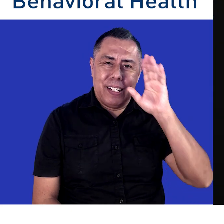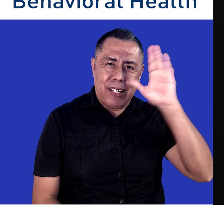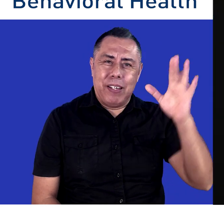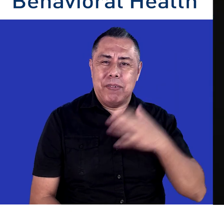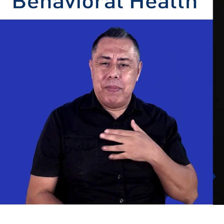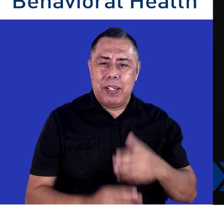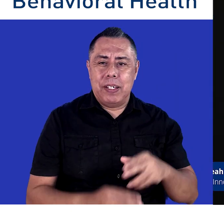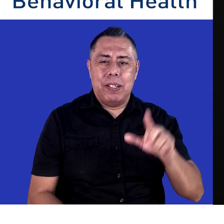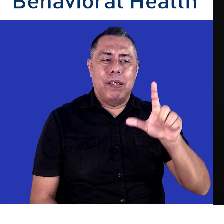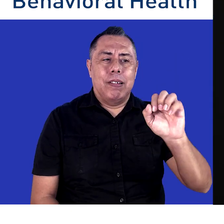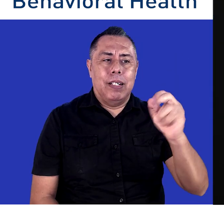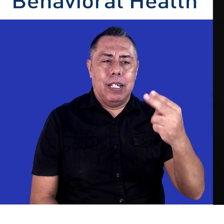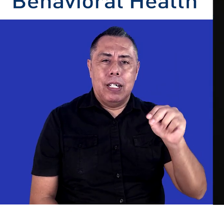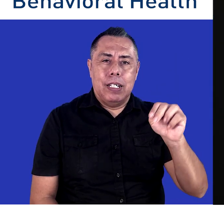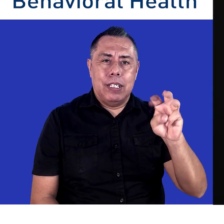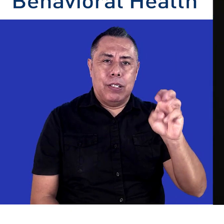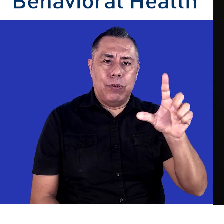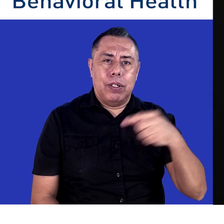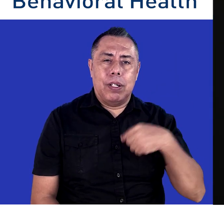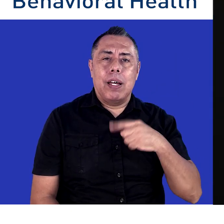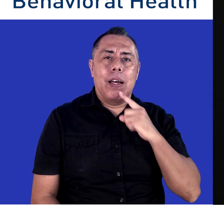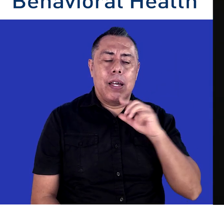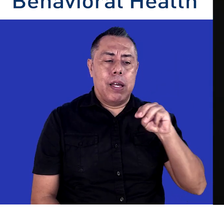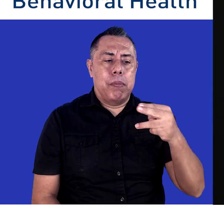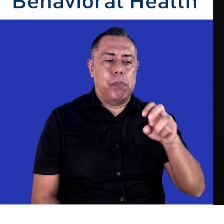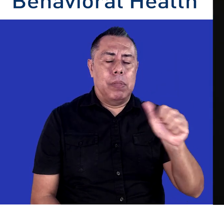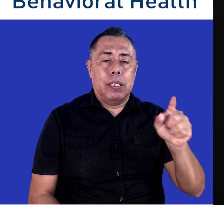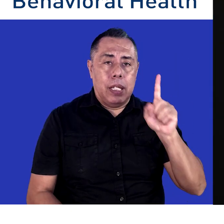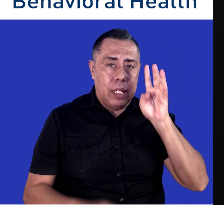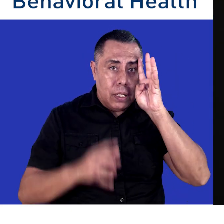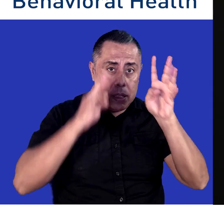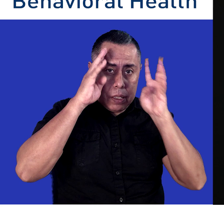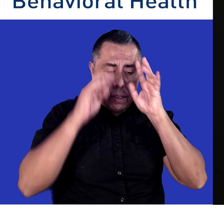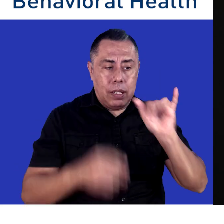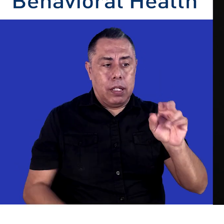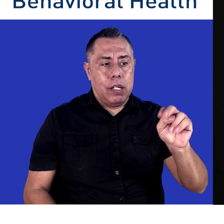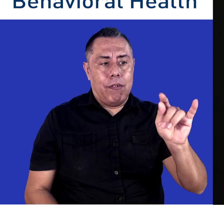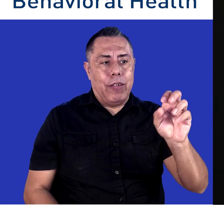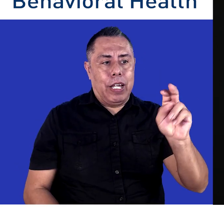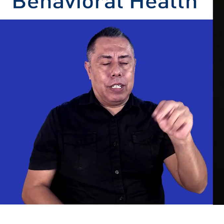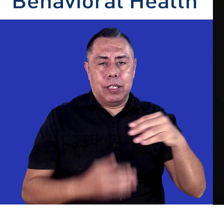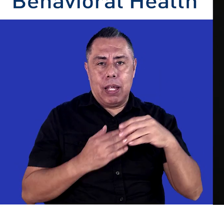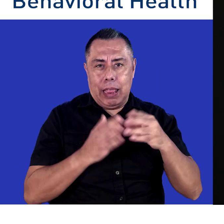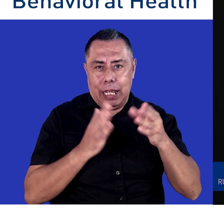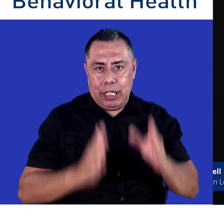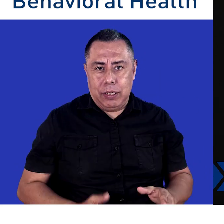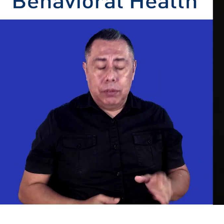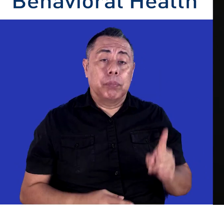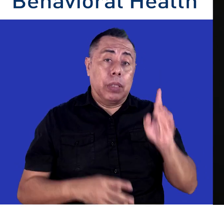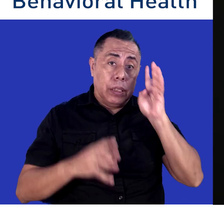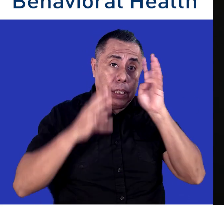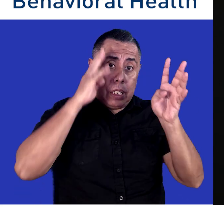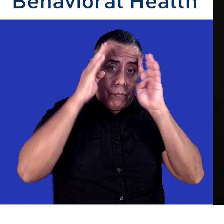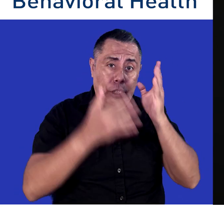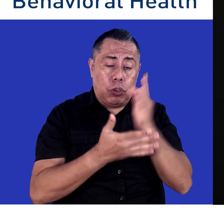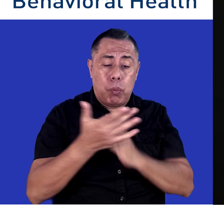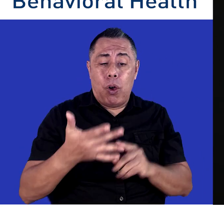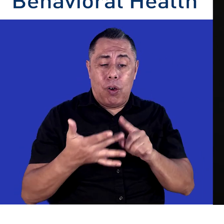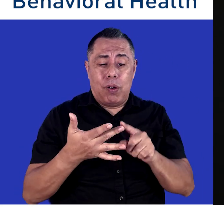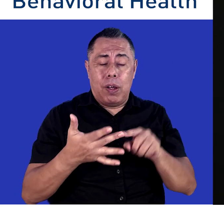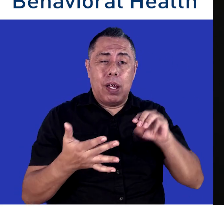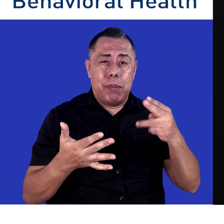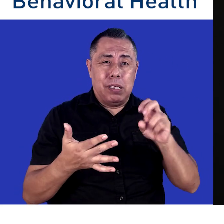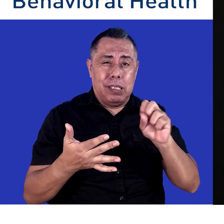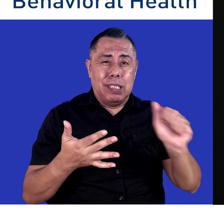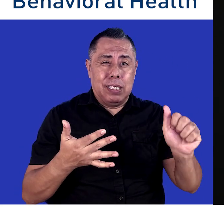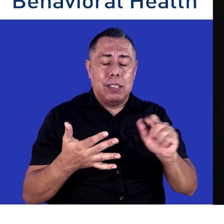Thank you, Diana. Hello, my name is Leah Newell. I am the MISA Innovation Lead. The innovation component of the Mental Health